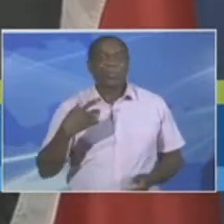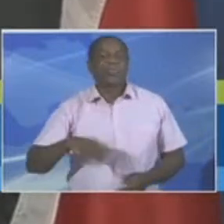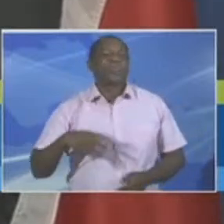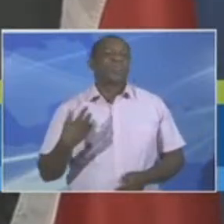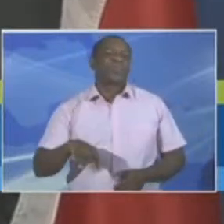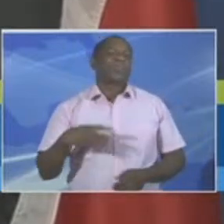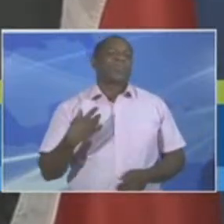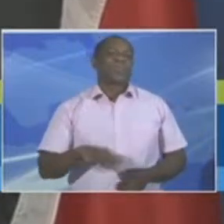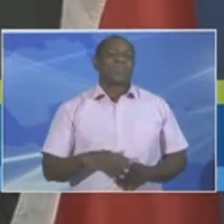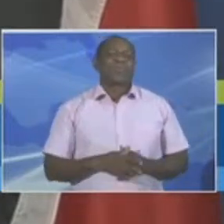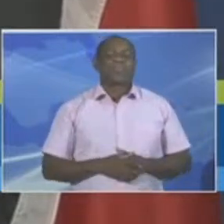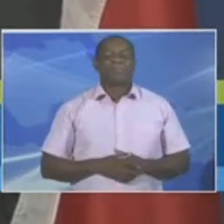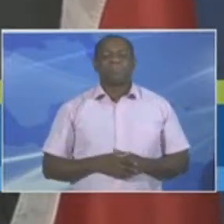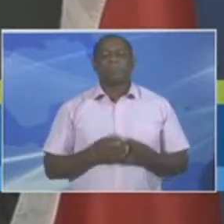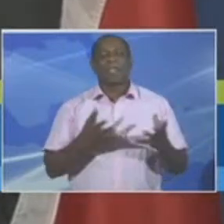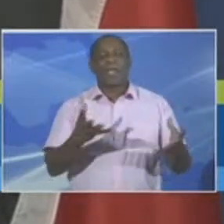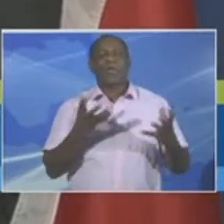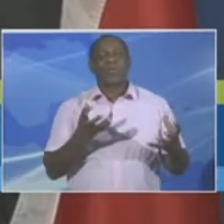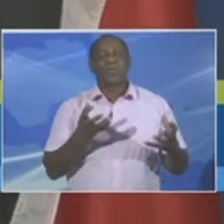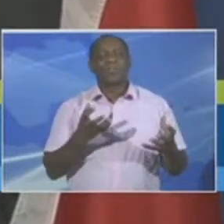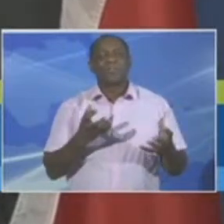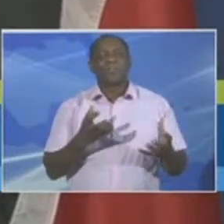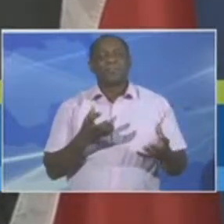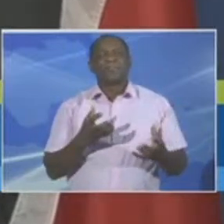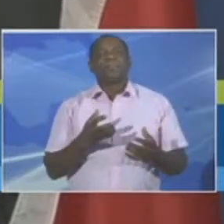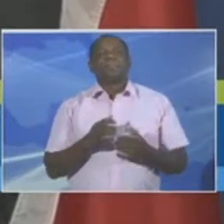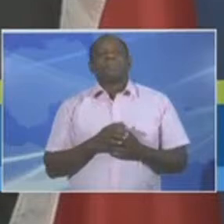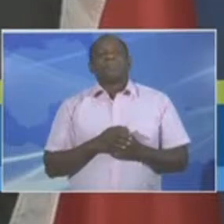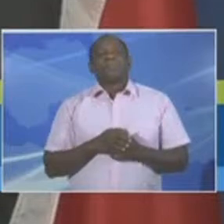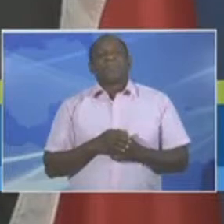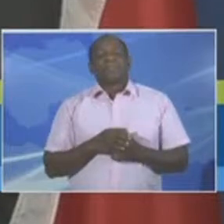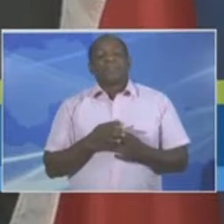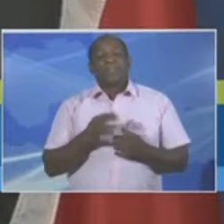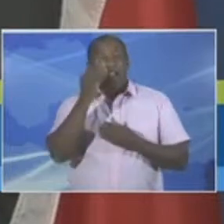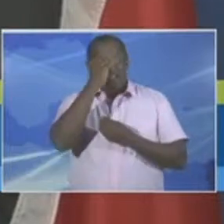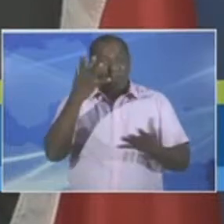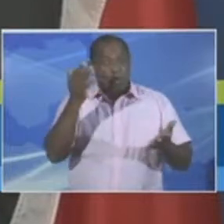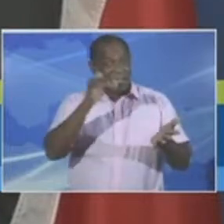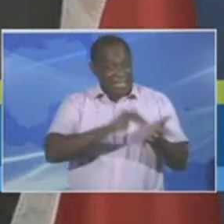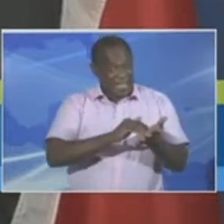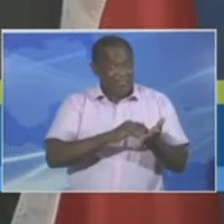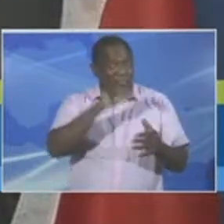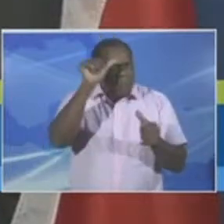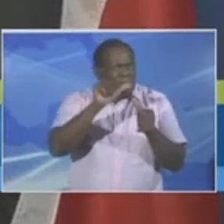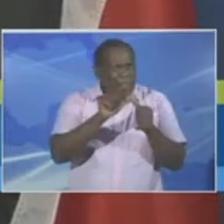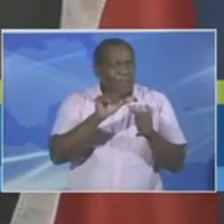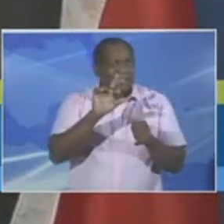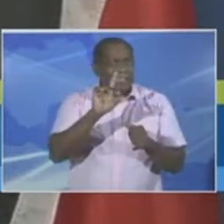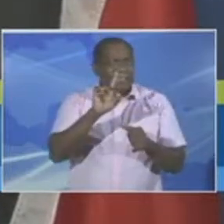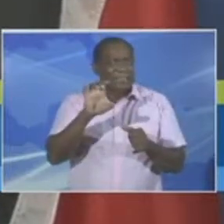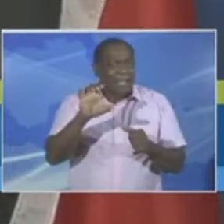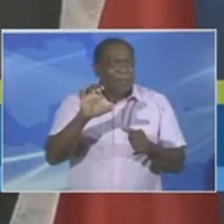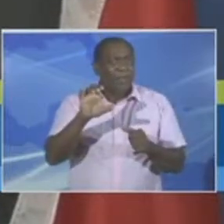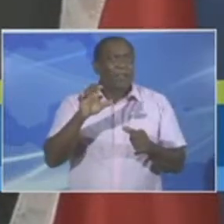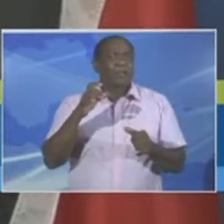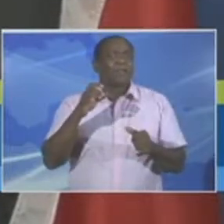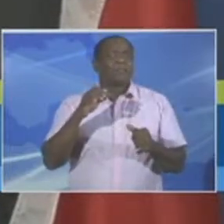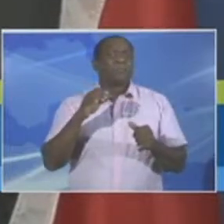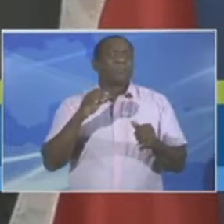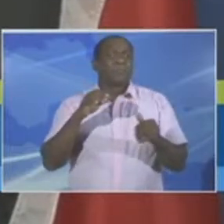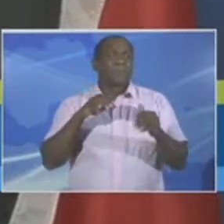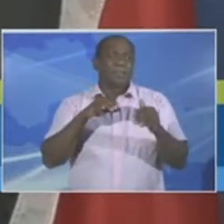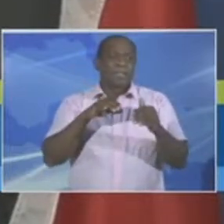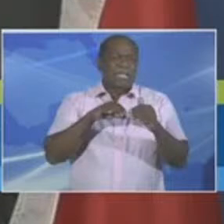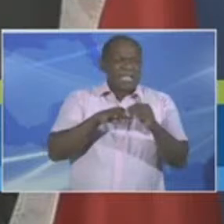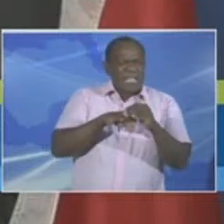again, the preparations that we were making in December into early January, where